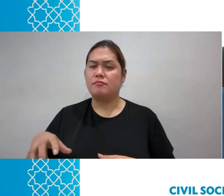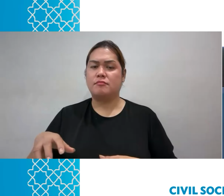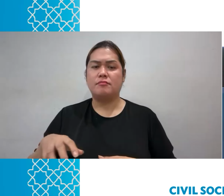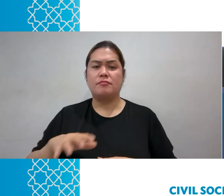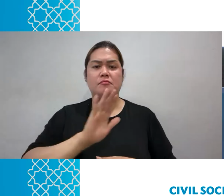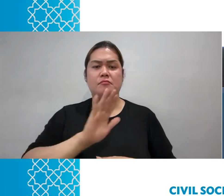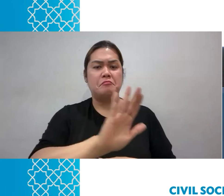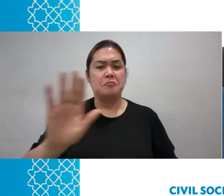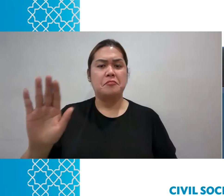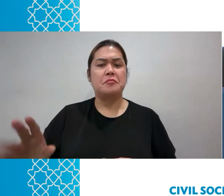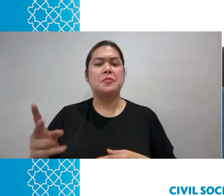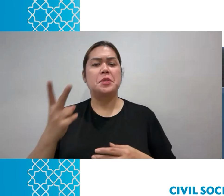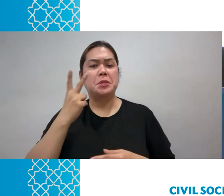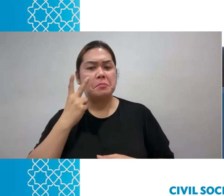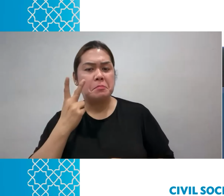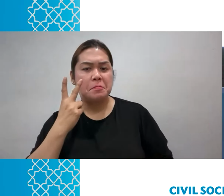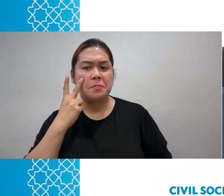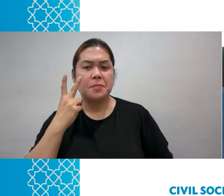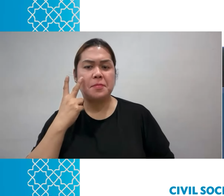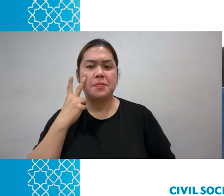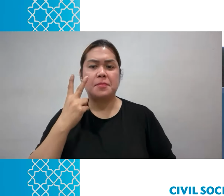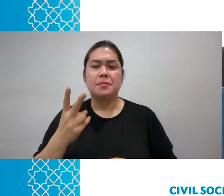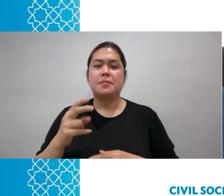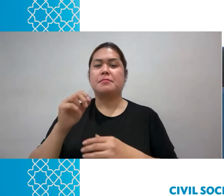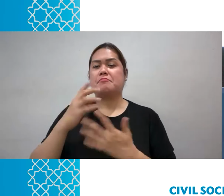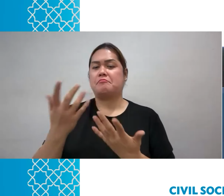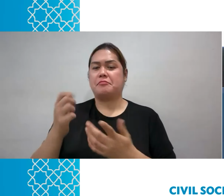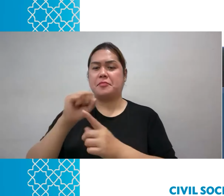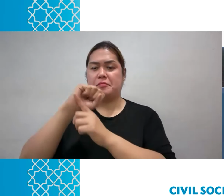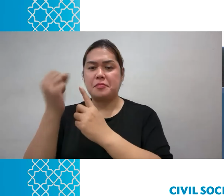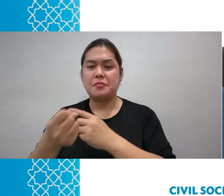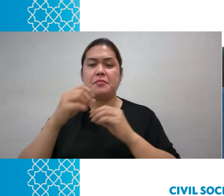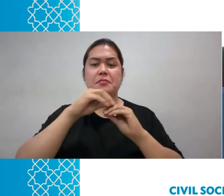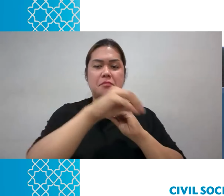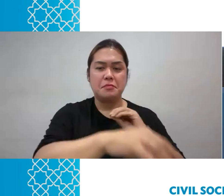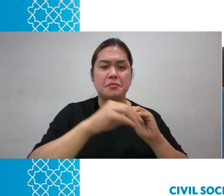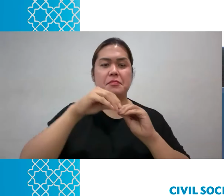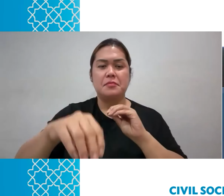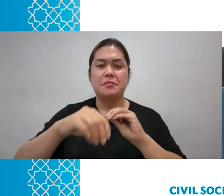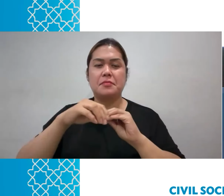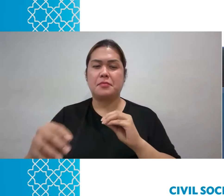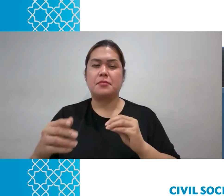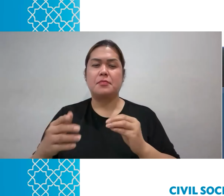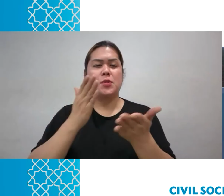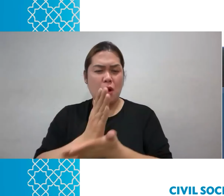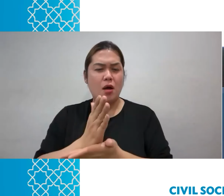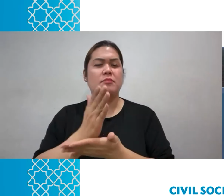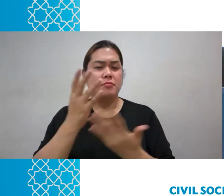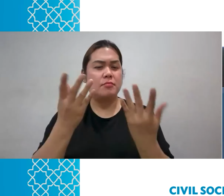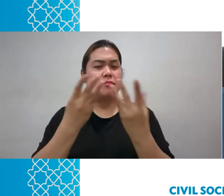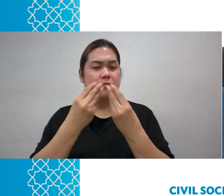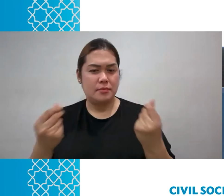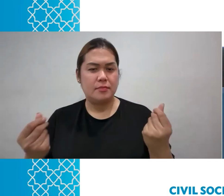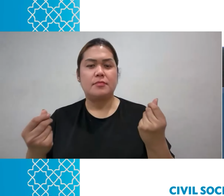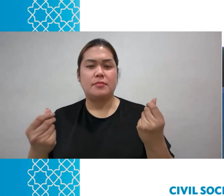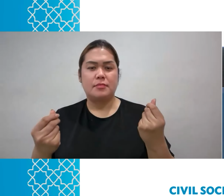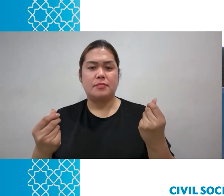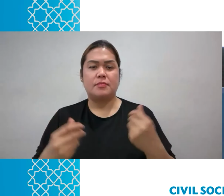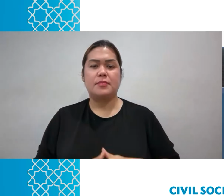the condition of those farmers and to find the right solutions. And we have also